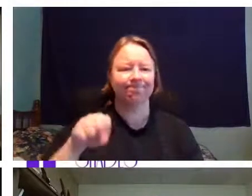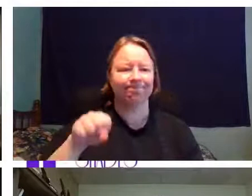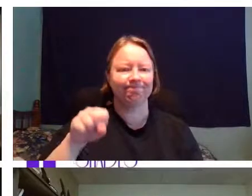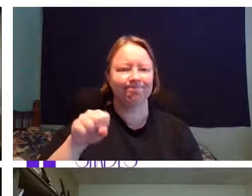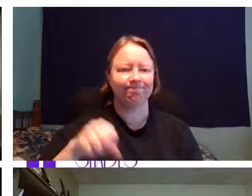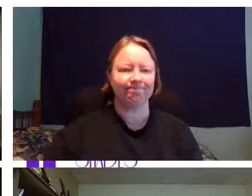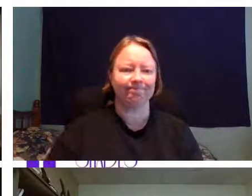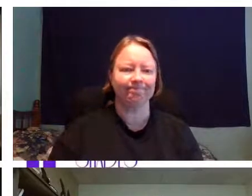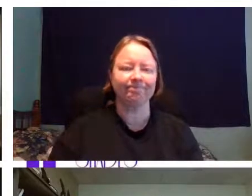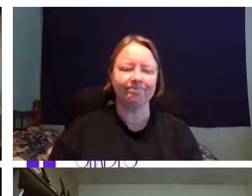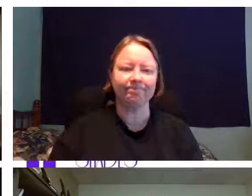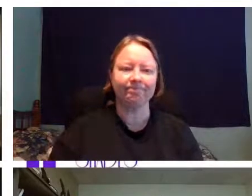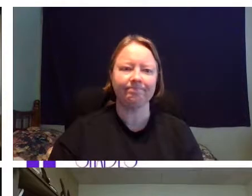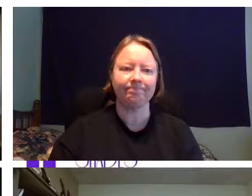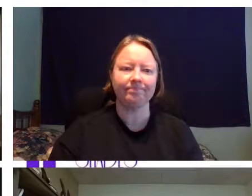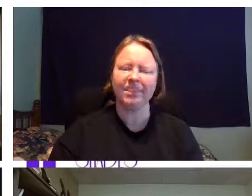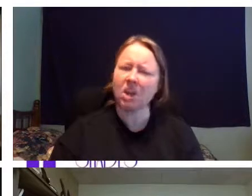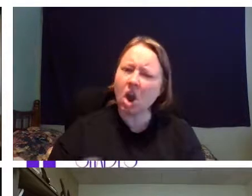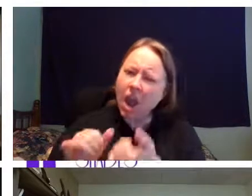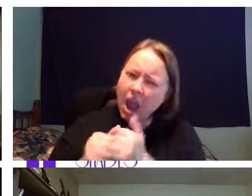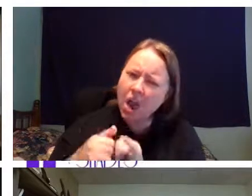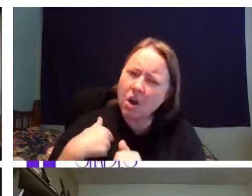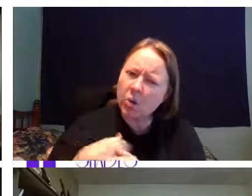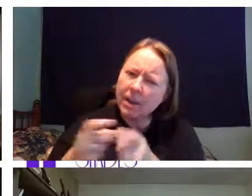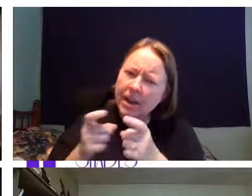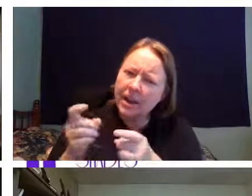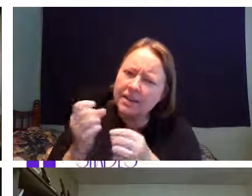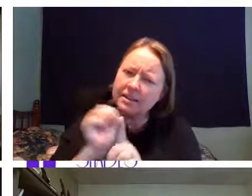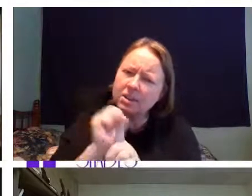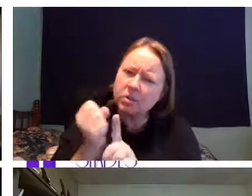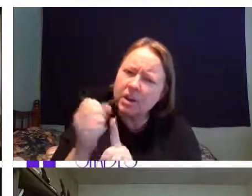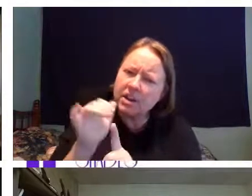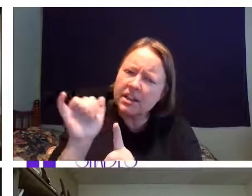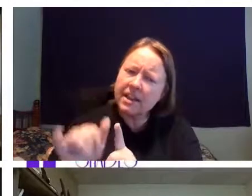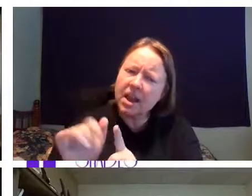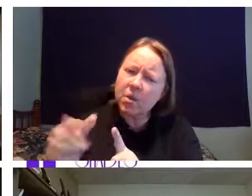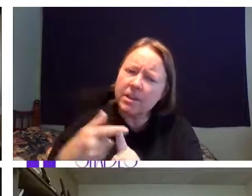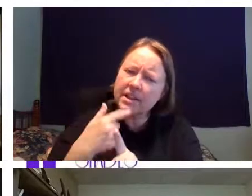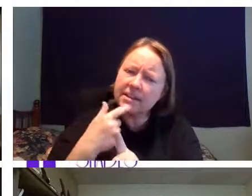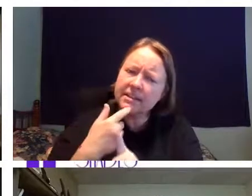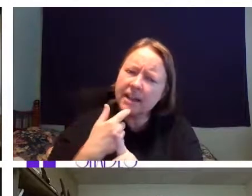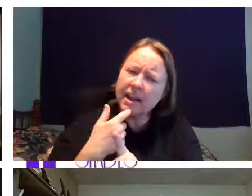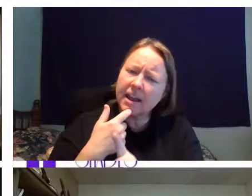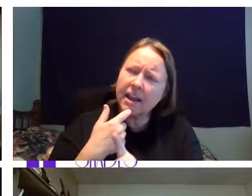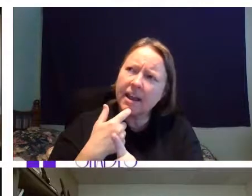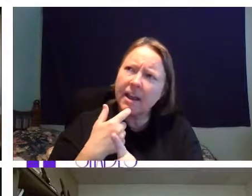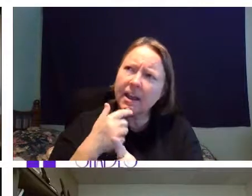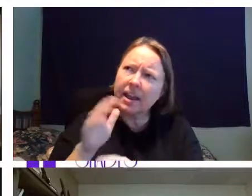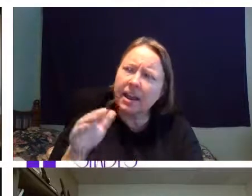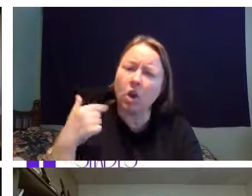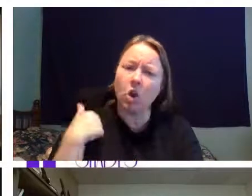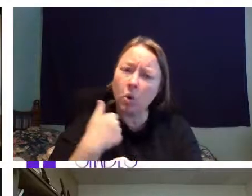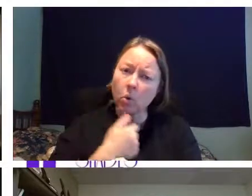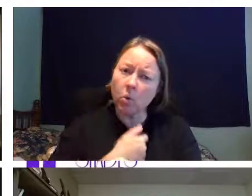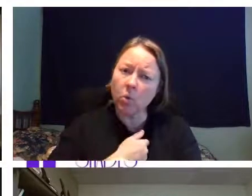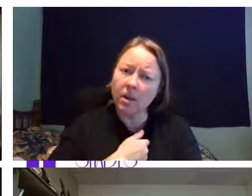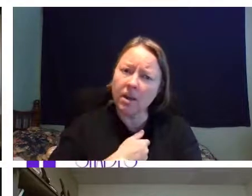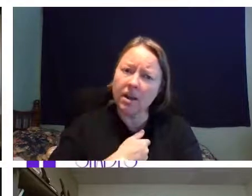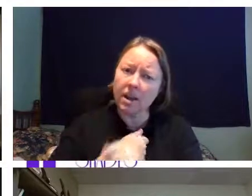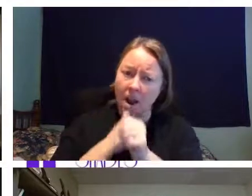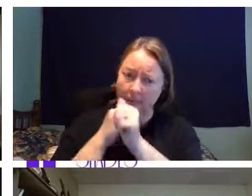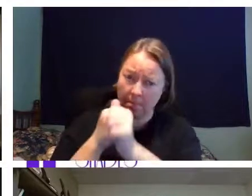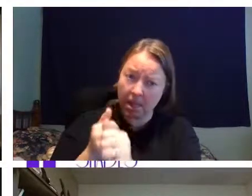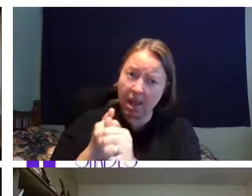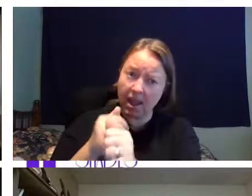So how do we handle situations like that when they say, hey, we did comply